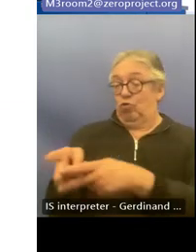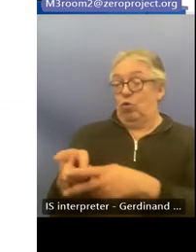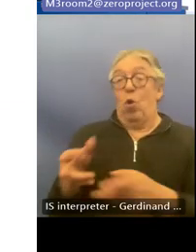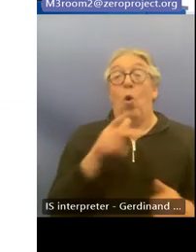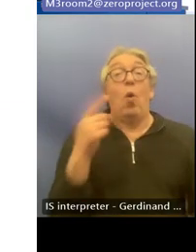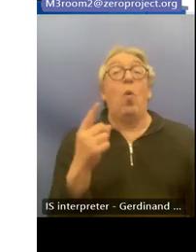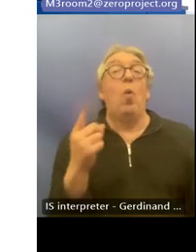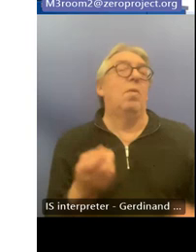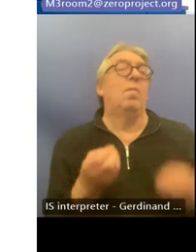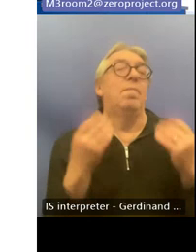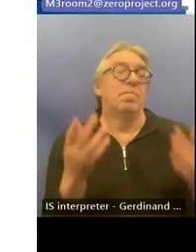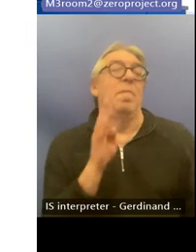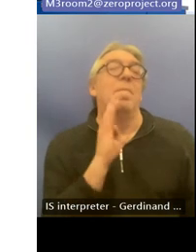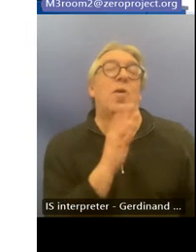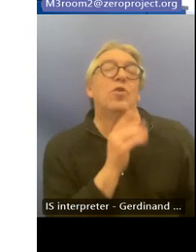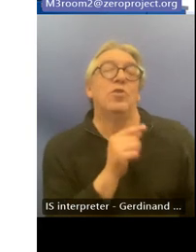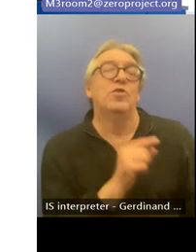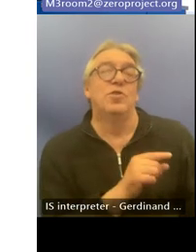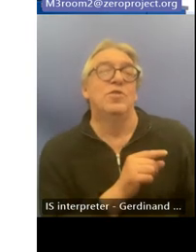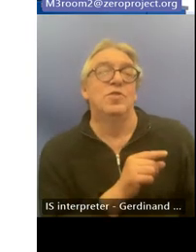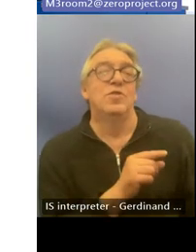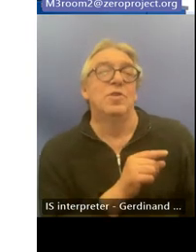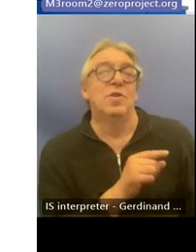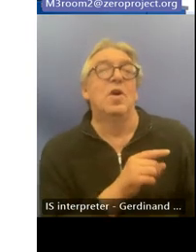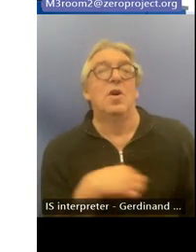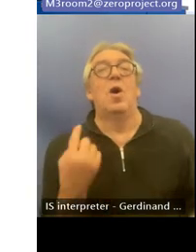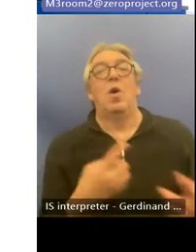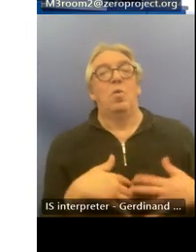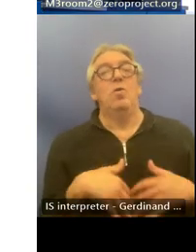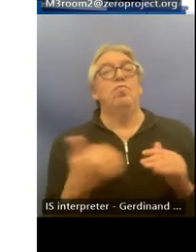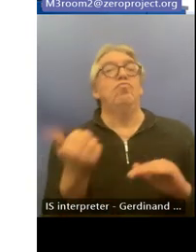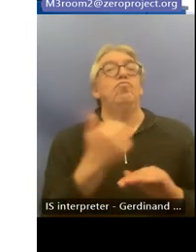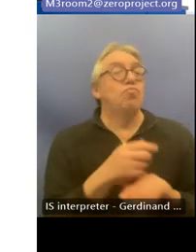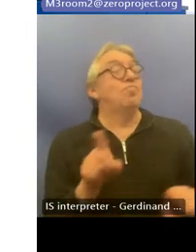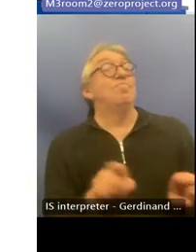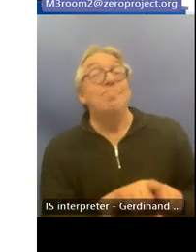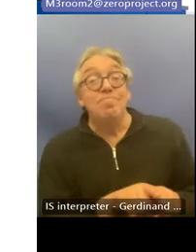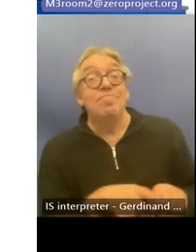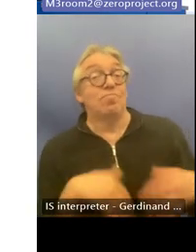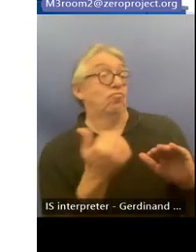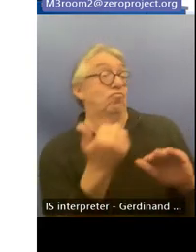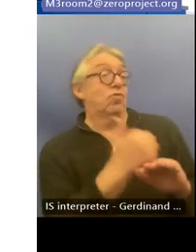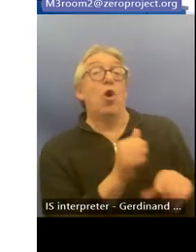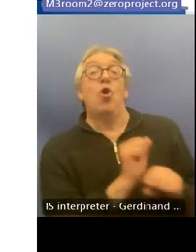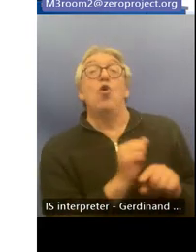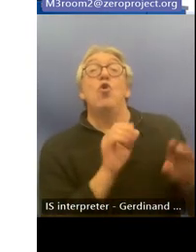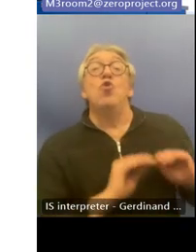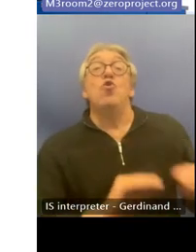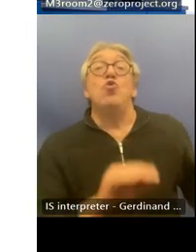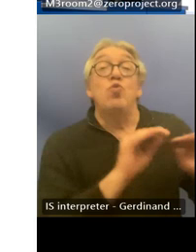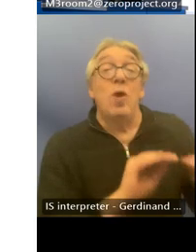education curriculum and also the training curriculum for the mothers. Also train the volunteers.